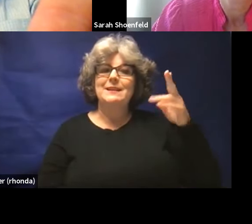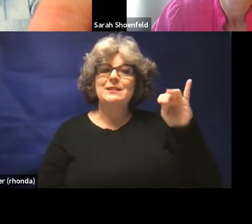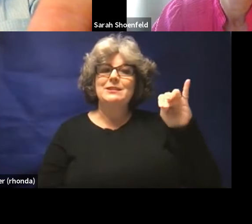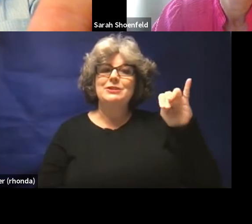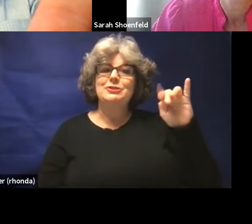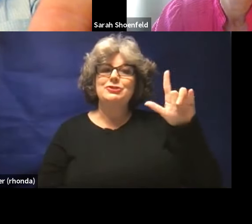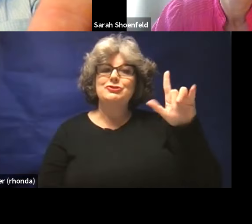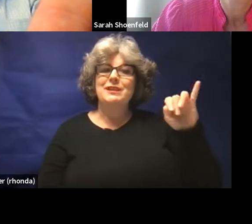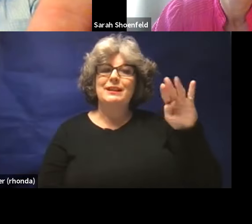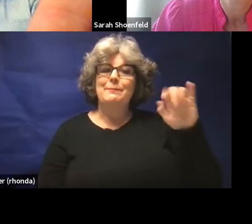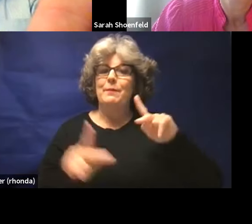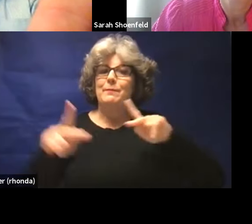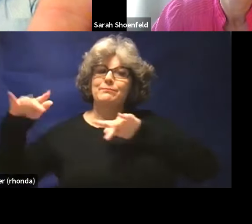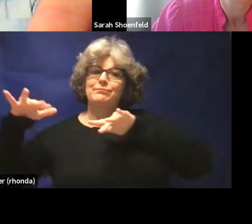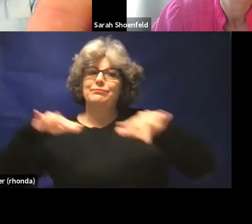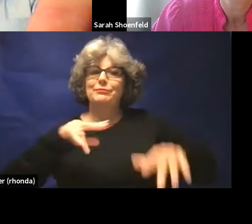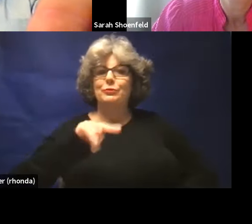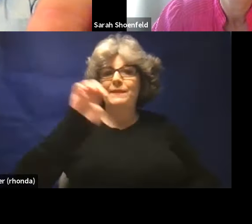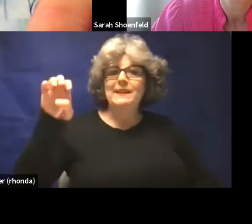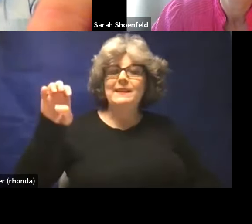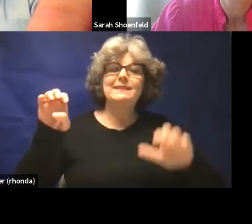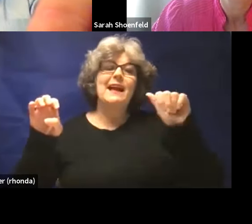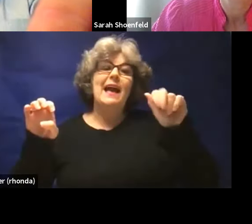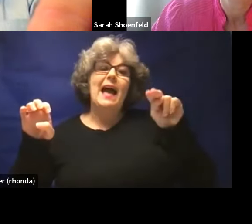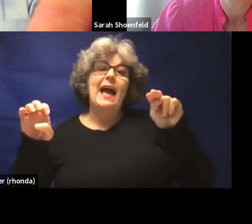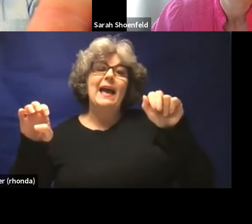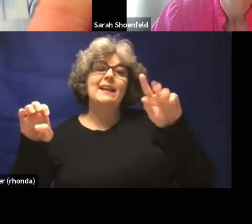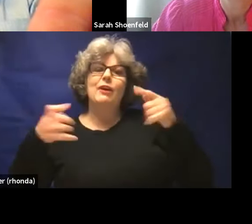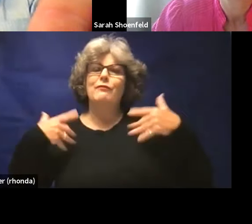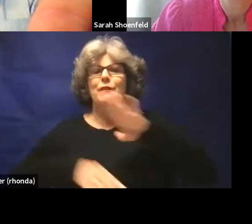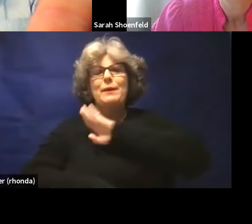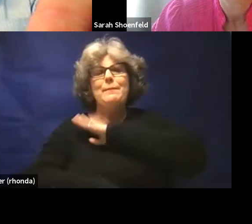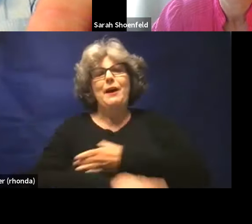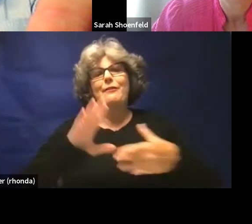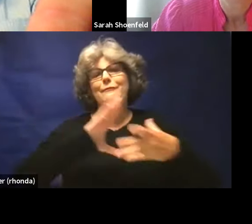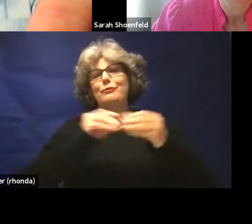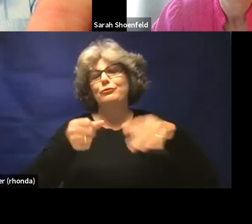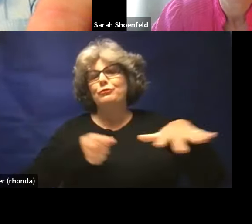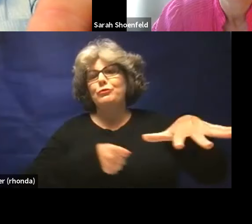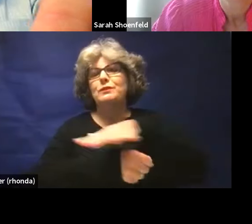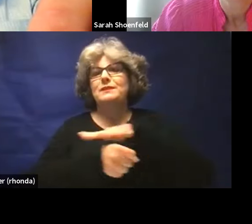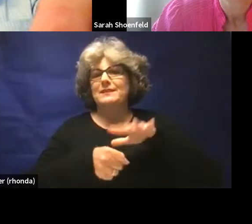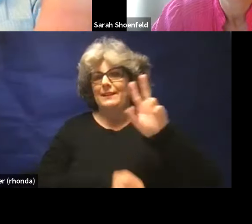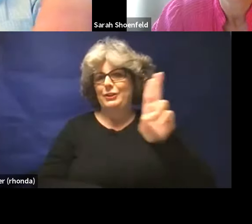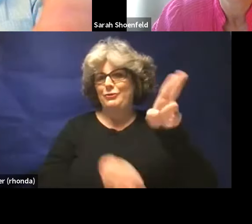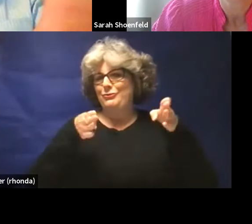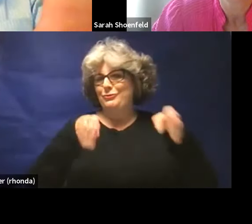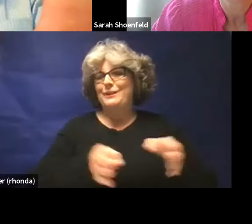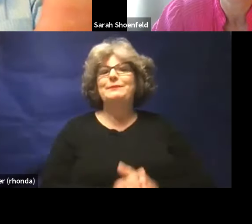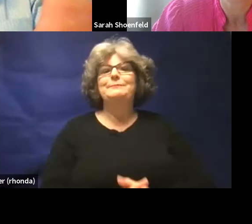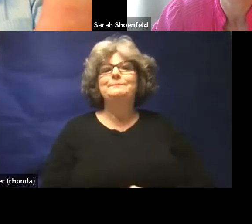Northeast and Anacostia and Kenilworth. Very powerful neighborhood.